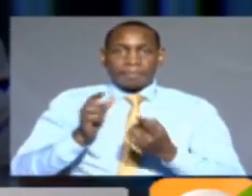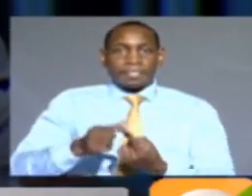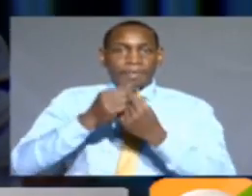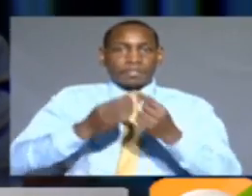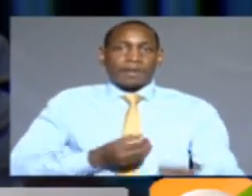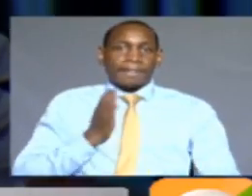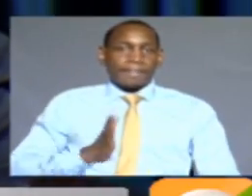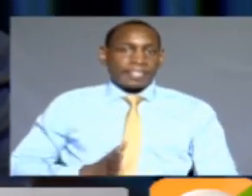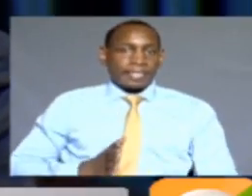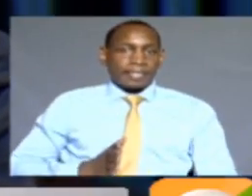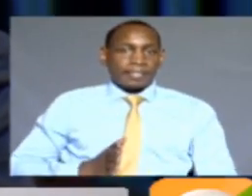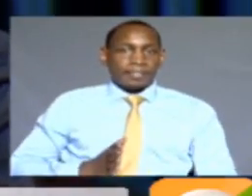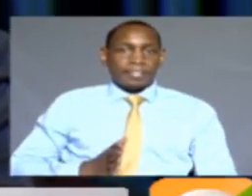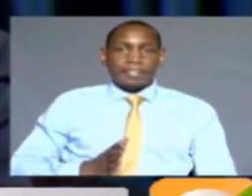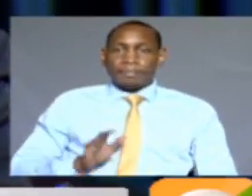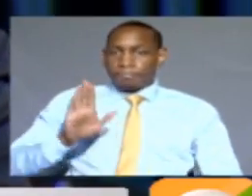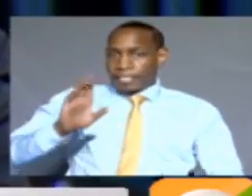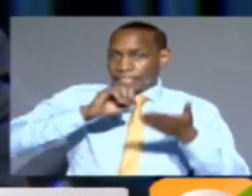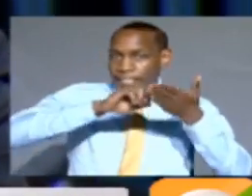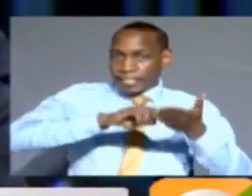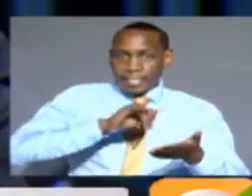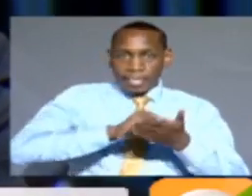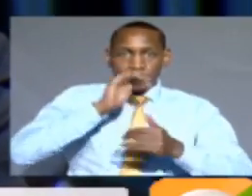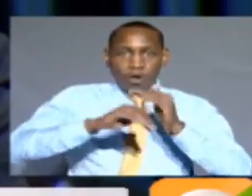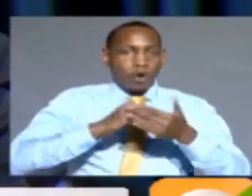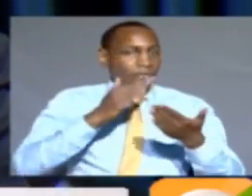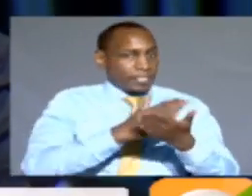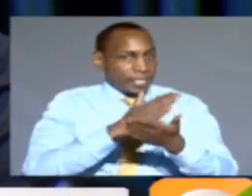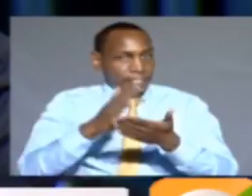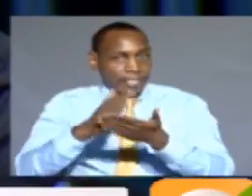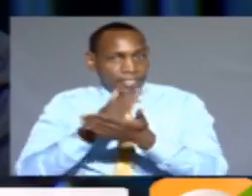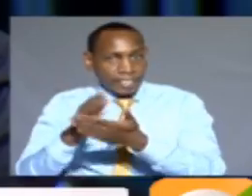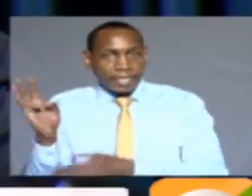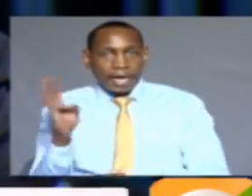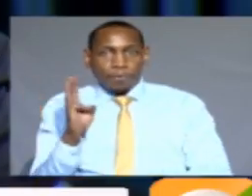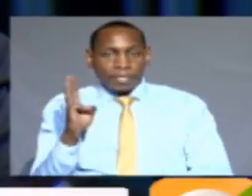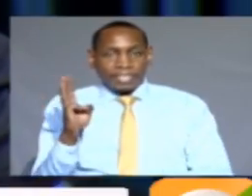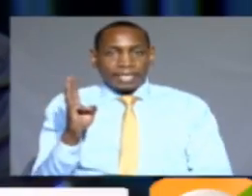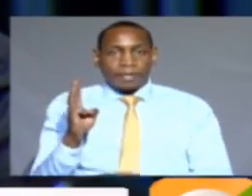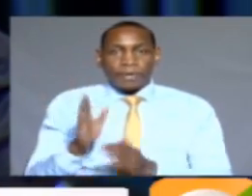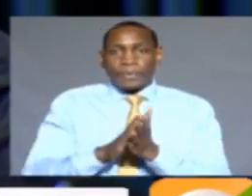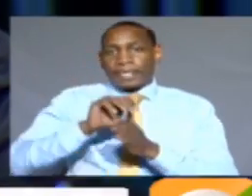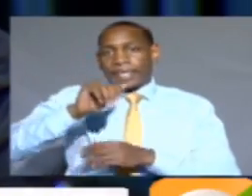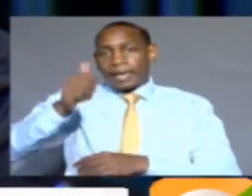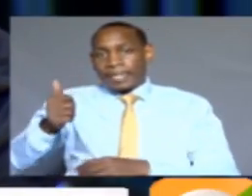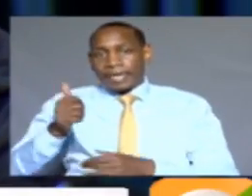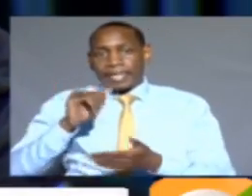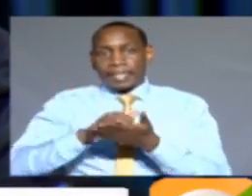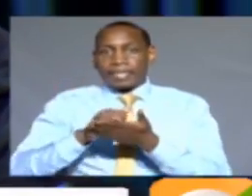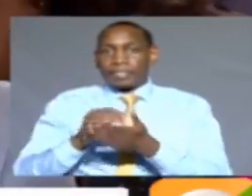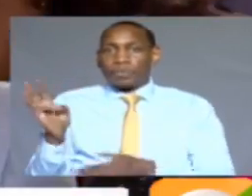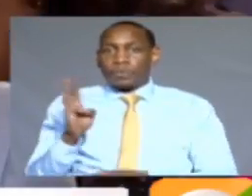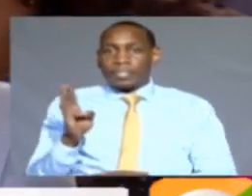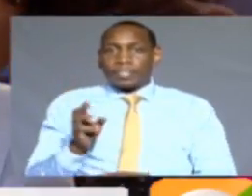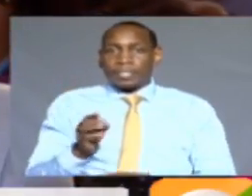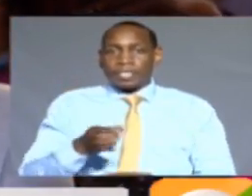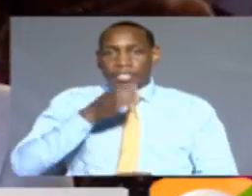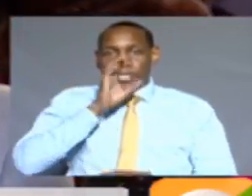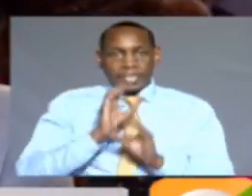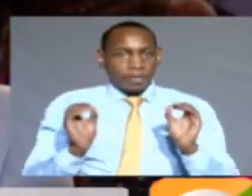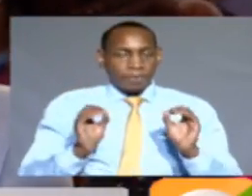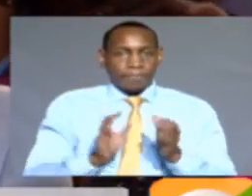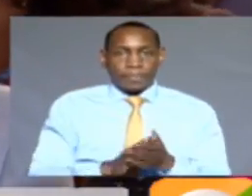guest, and he insisted that we all share the whiskey, even for those who don't drink whiskey. My